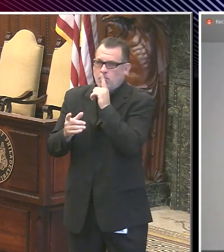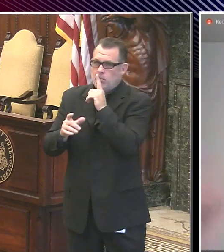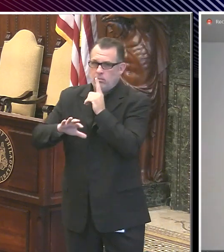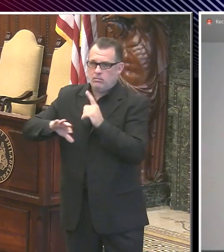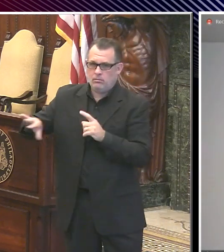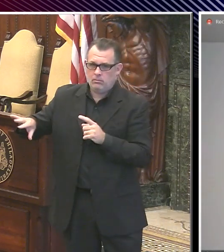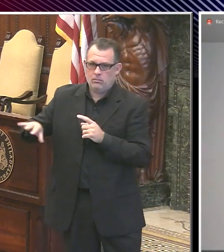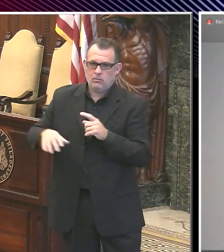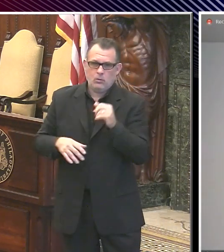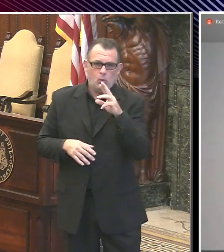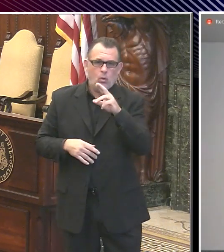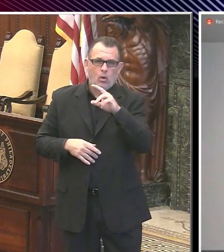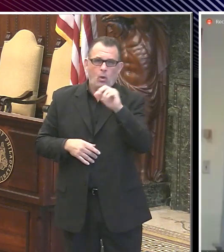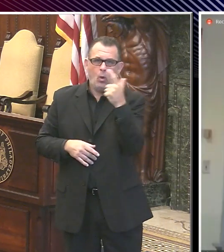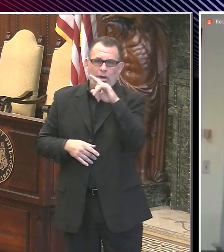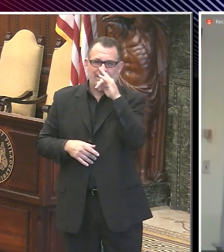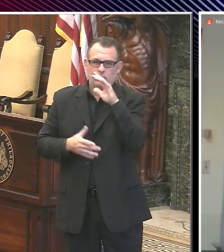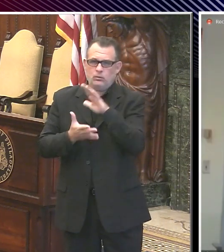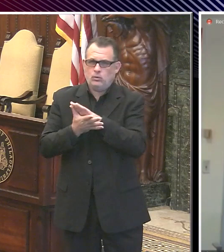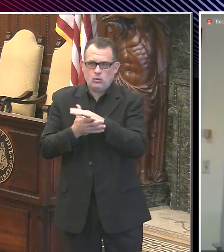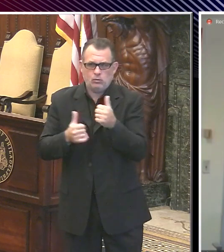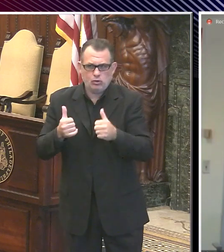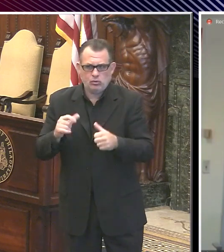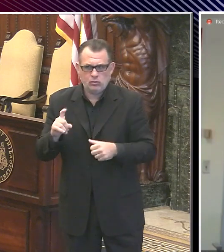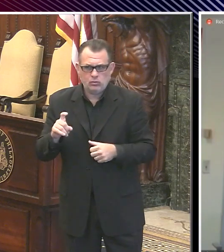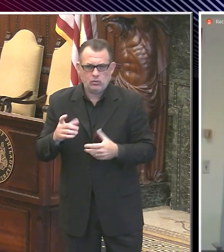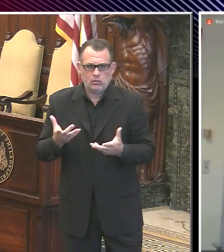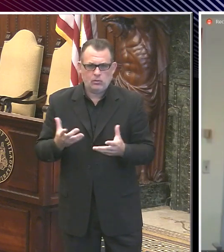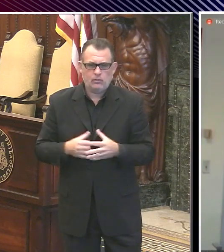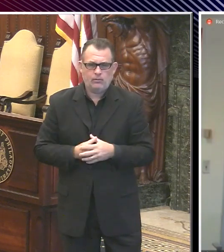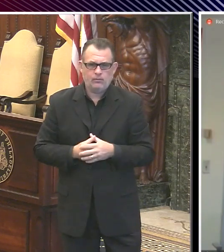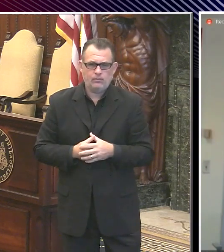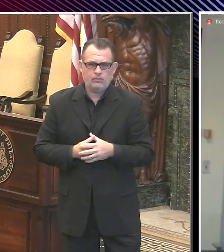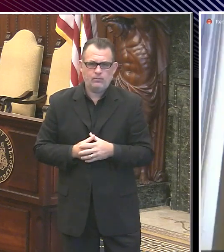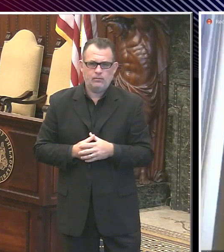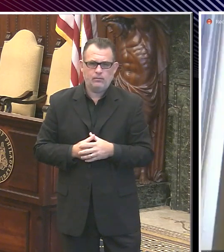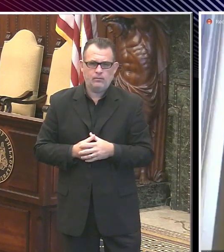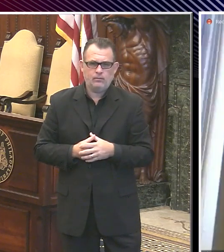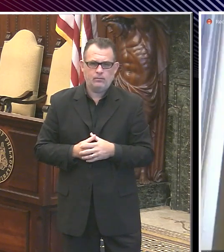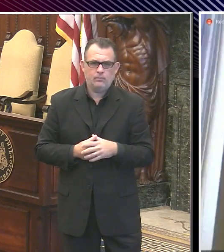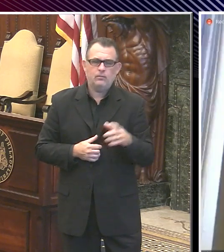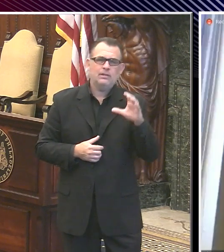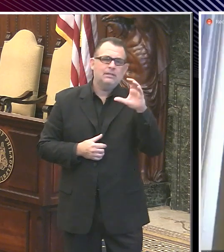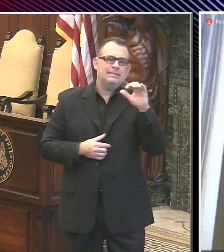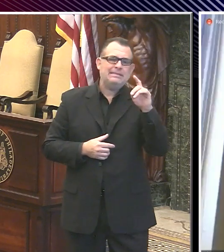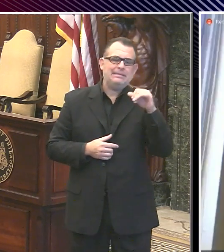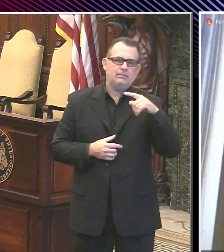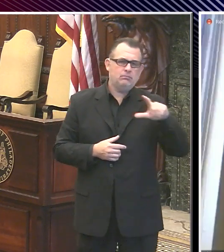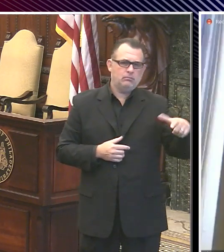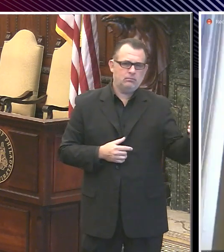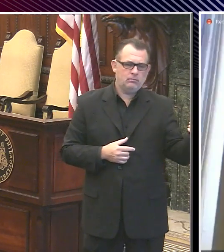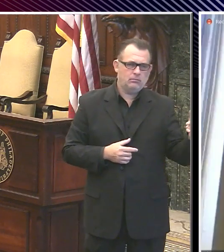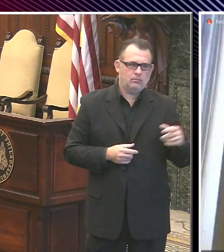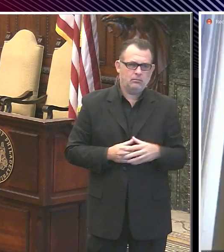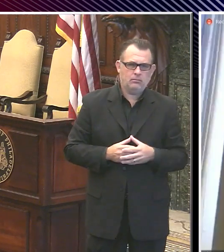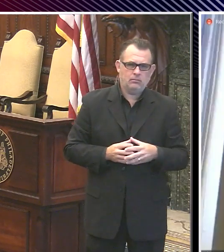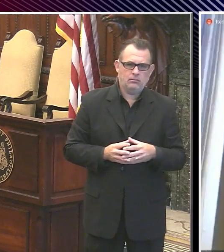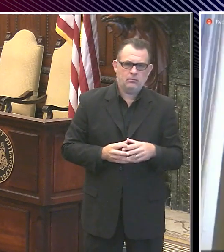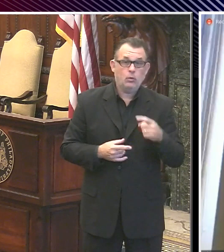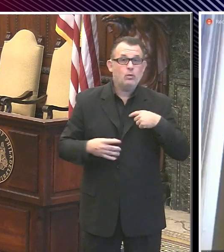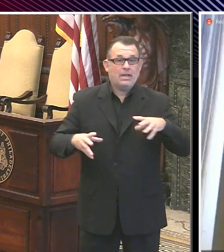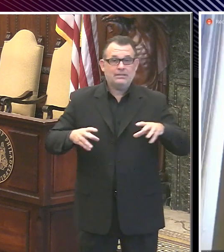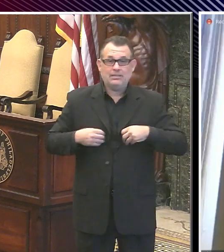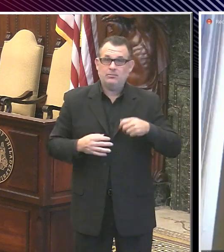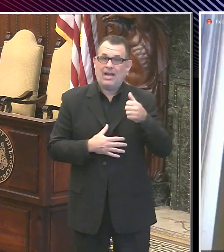is it going to be just everybody in the? I'm going to let Cynthia Ferraro answer that one. Sure. Thank you, Dr. Farley. So we are taking anybody